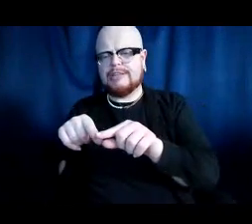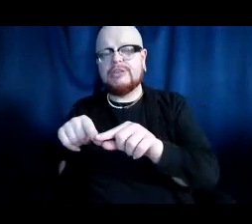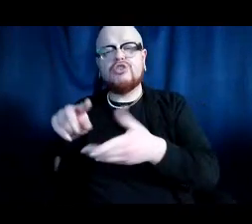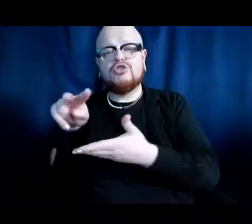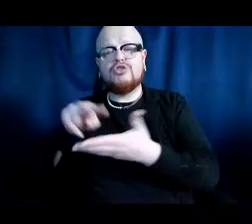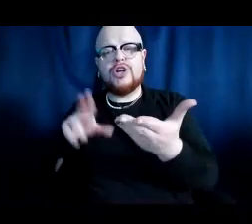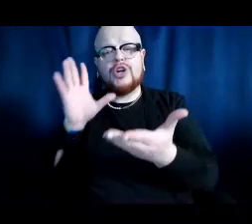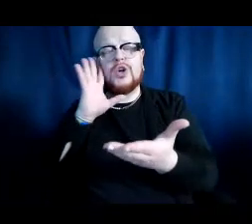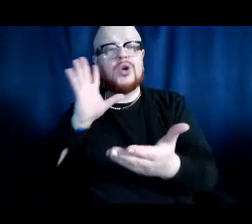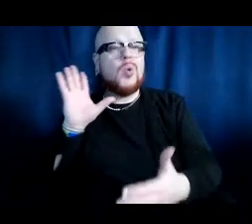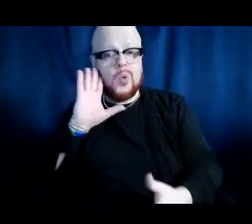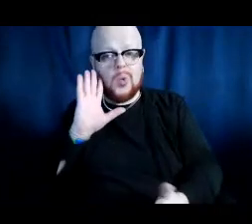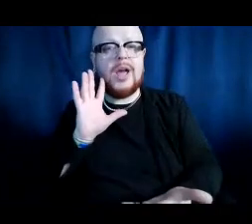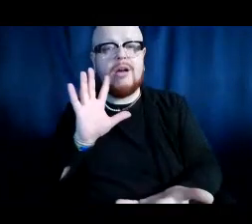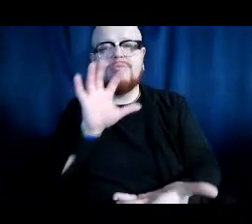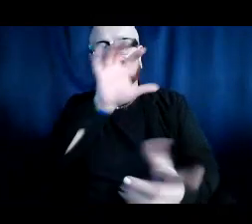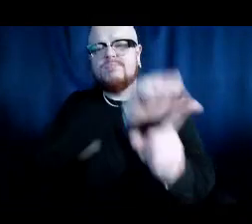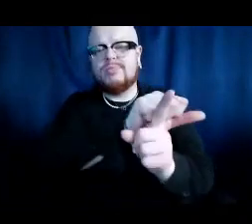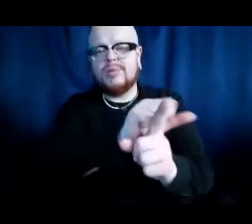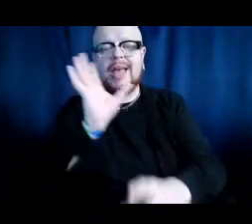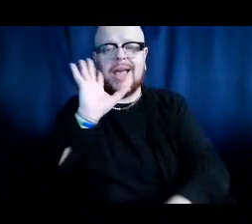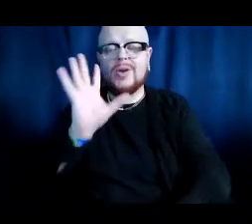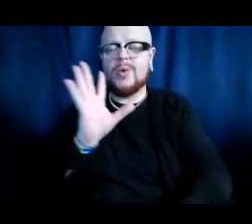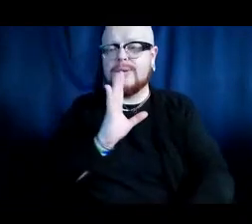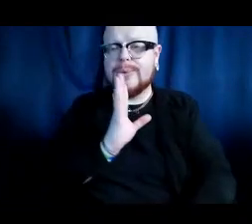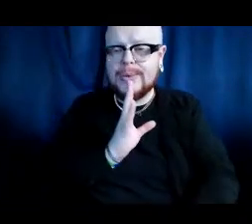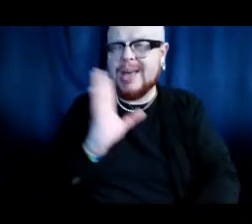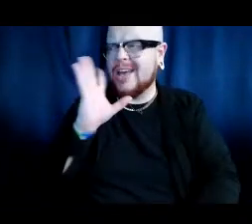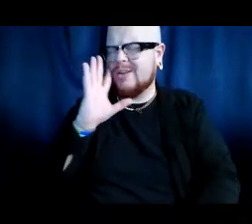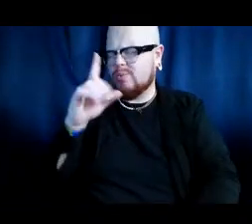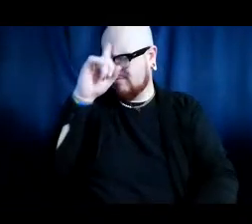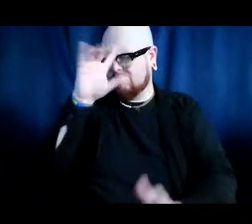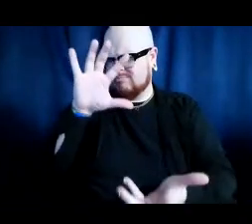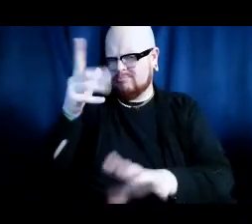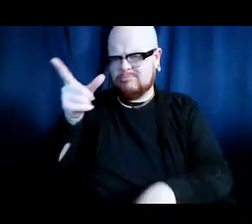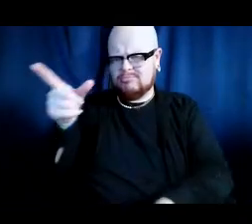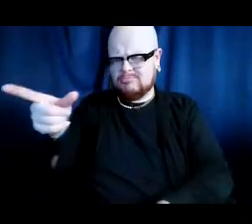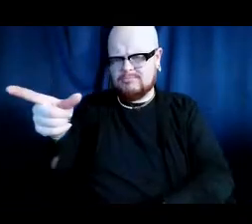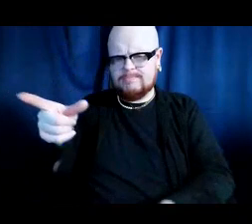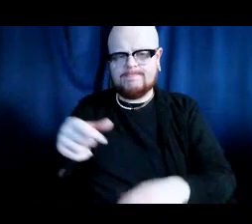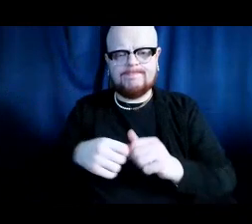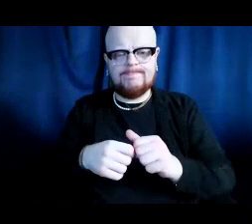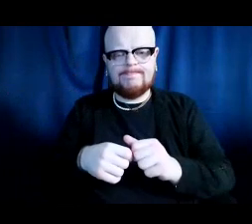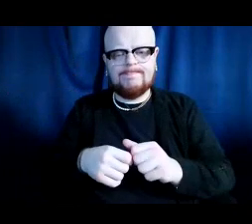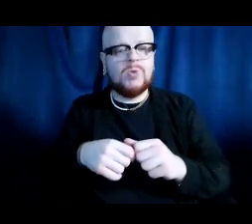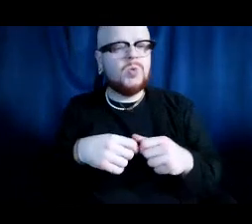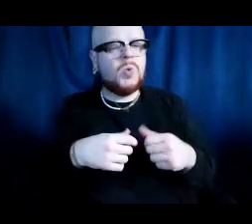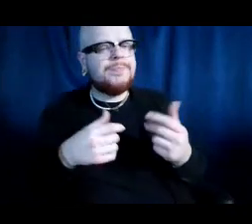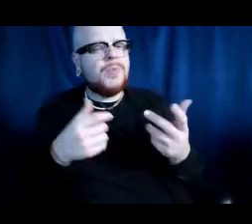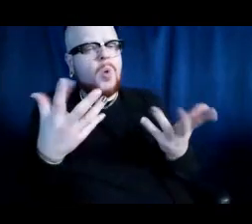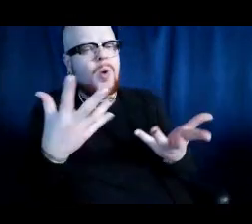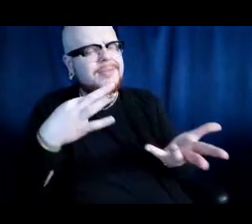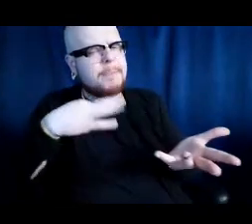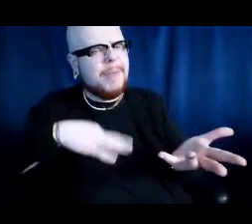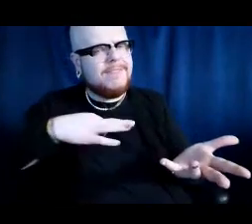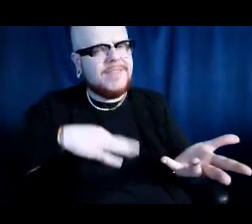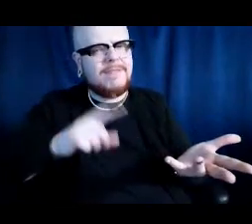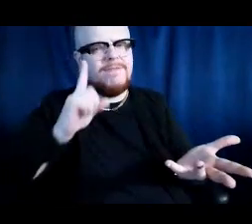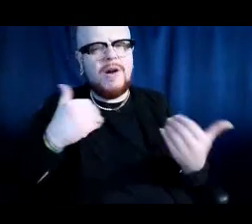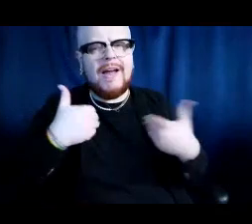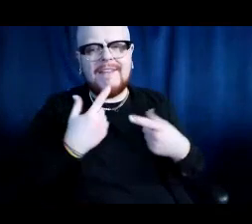Shelly, what are the benefits of a structure with proper headings? Well, these can give users a